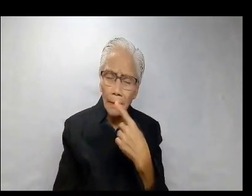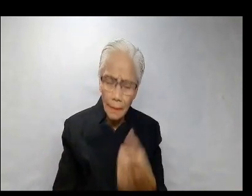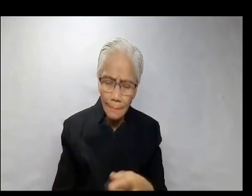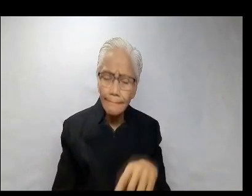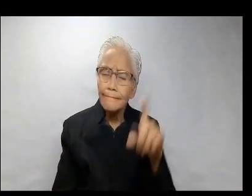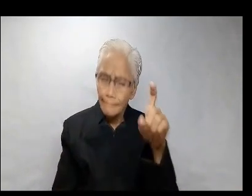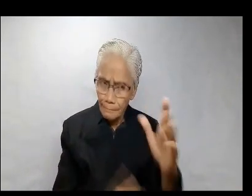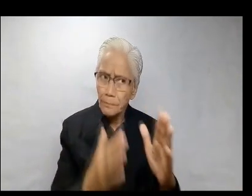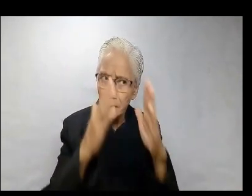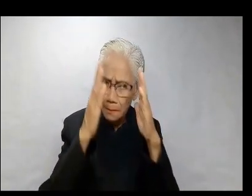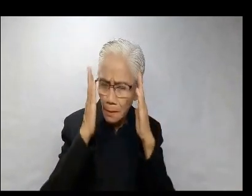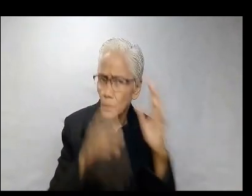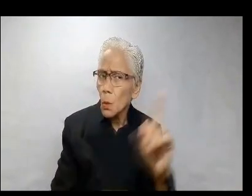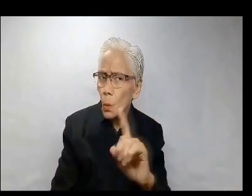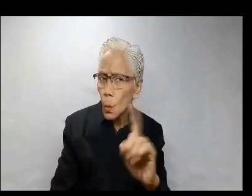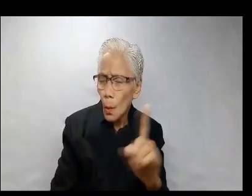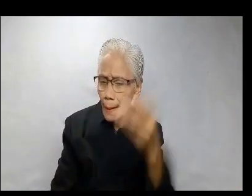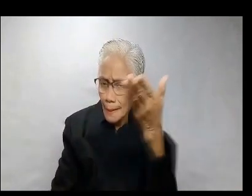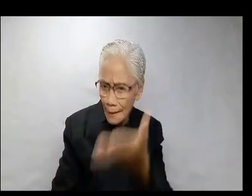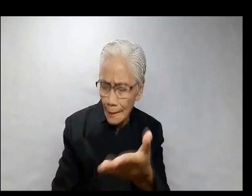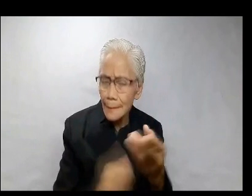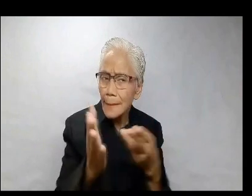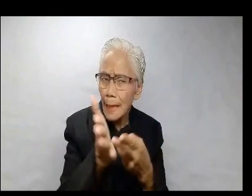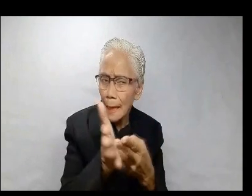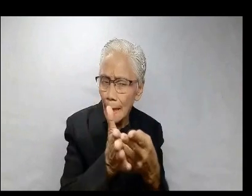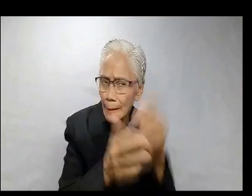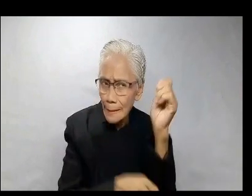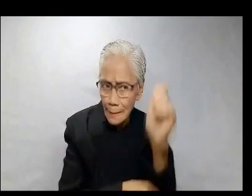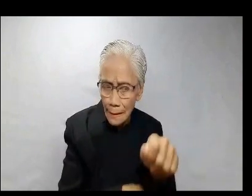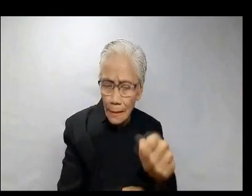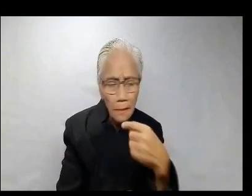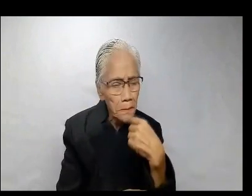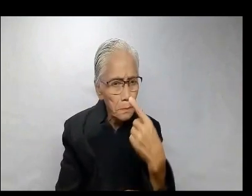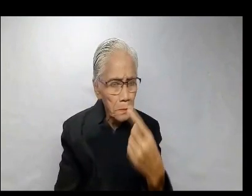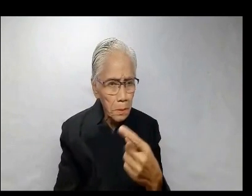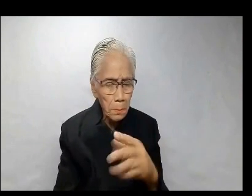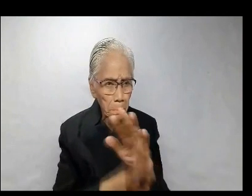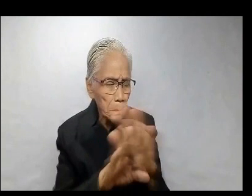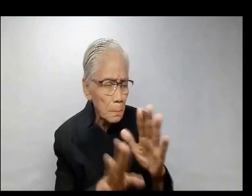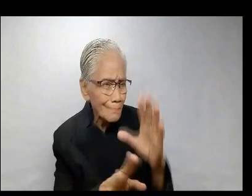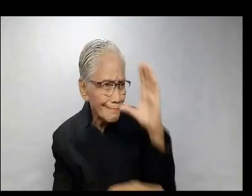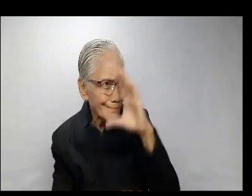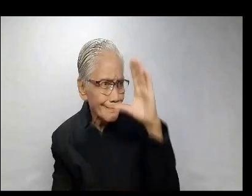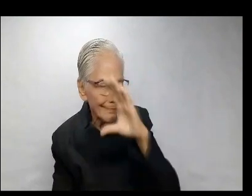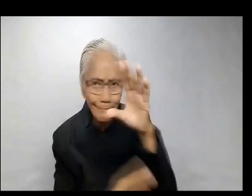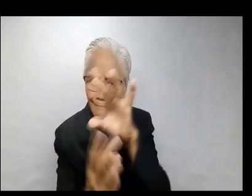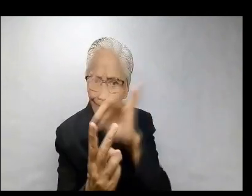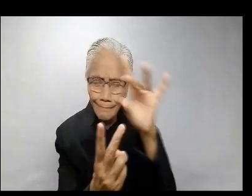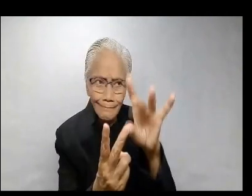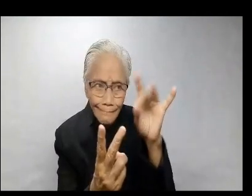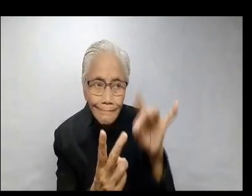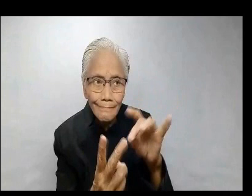pay attention to what the dishonest judge says. Will not God then secure the rights of his